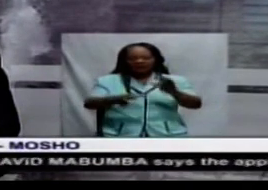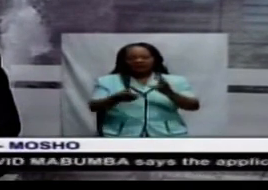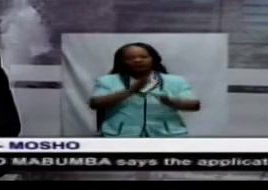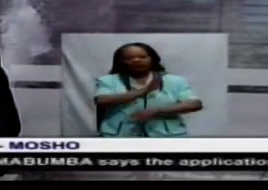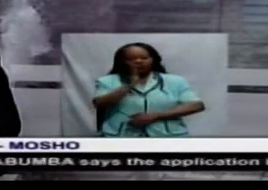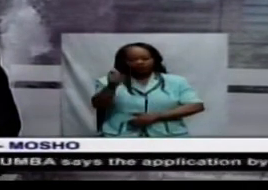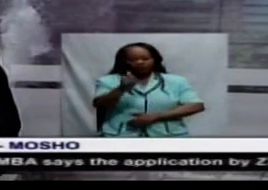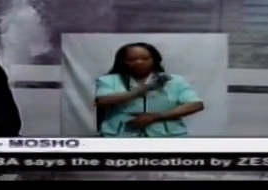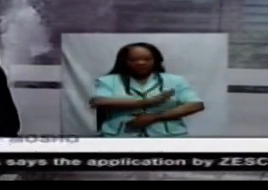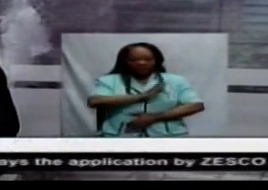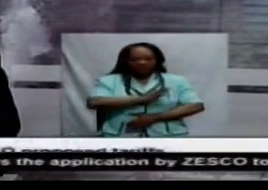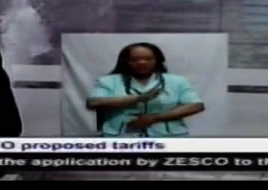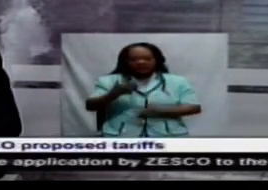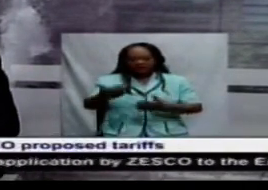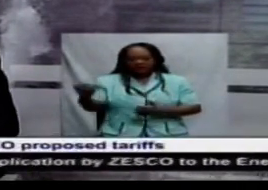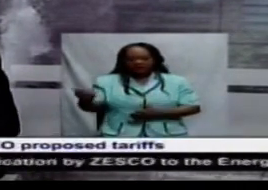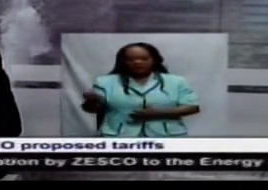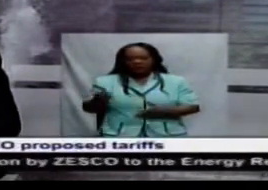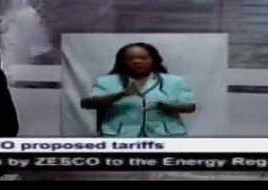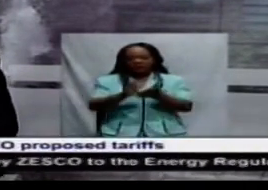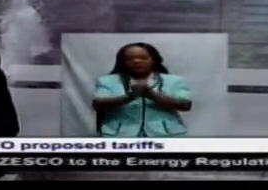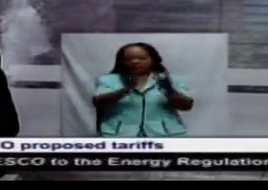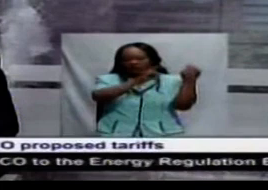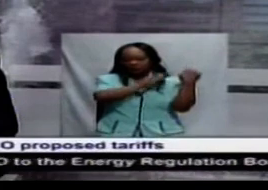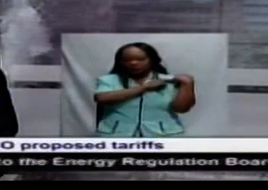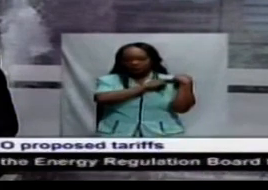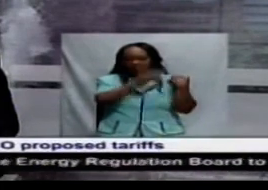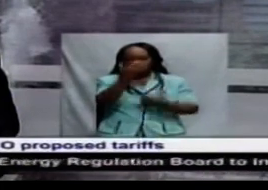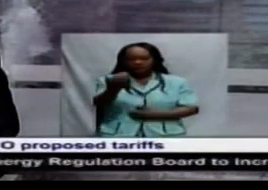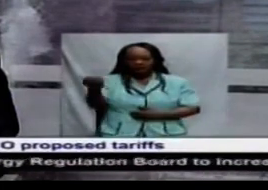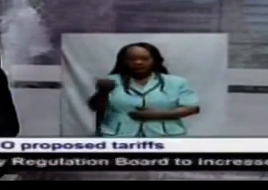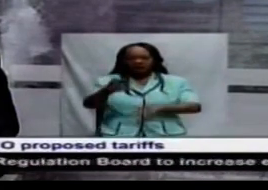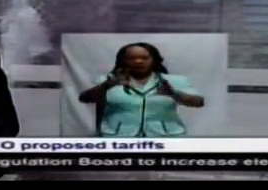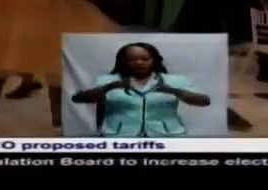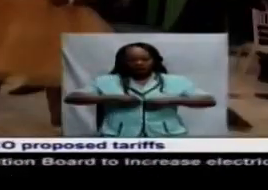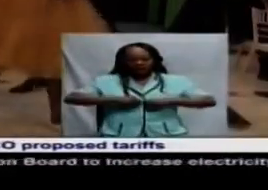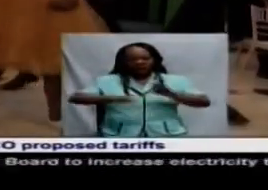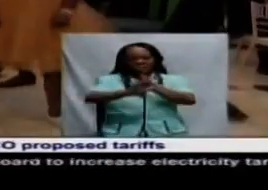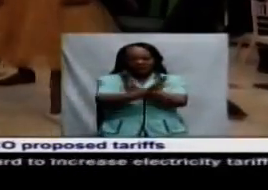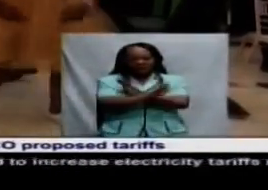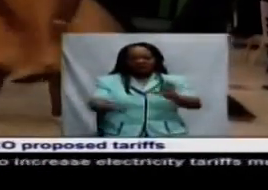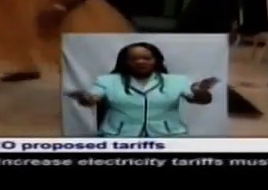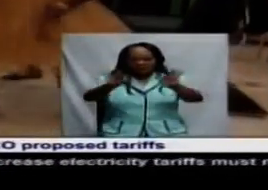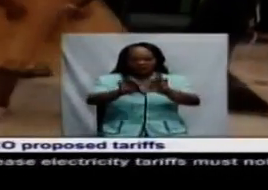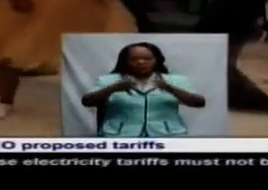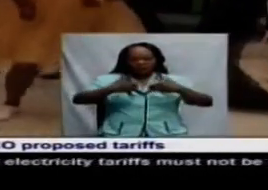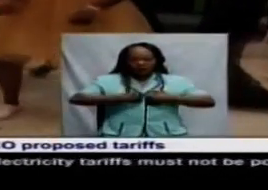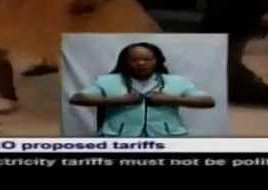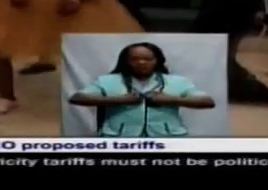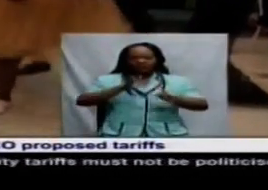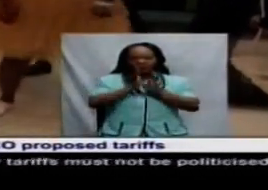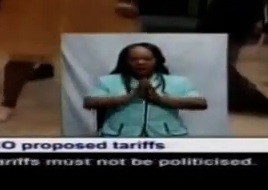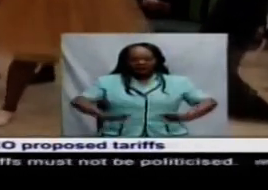that they grow into responsible citizens. And General Mulenga says tolerance and love is key to fostering peace and unity in